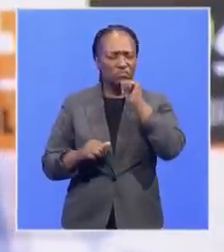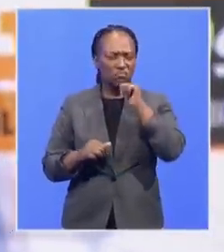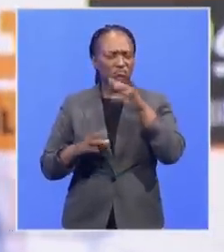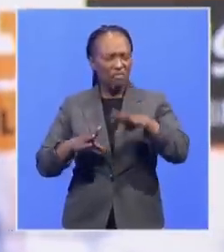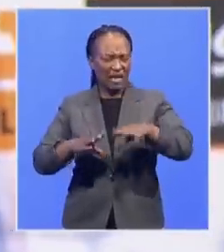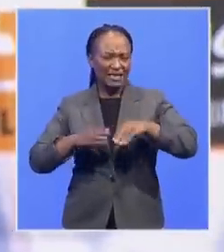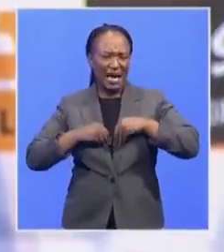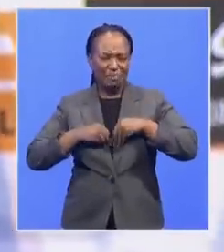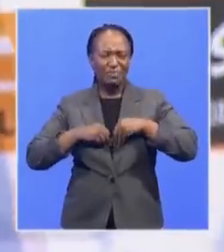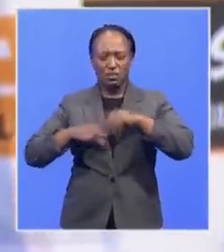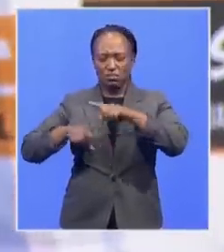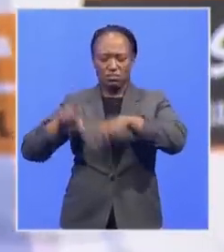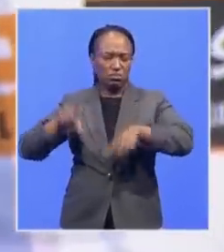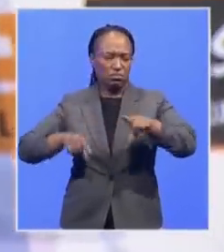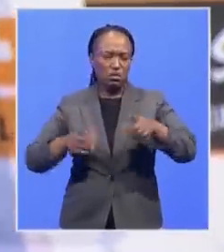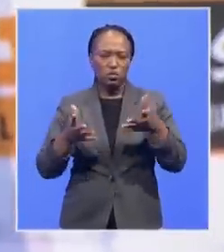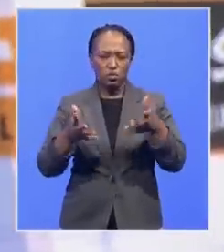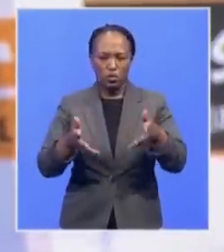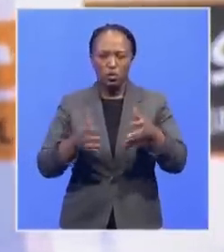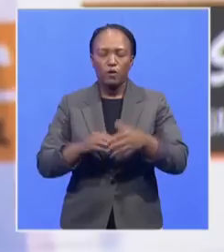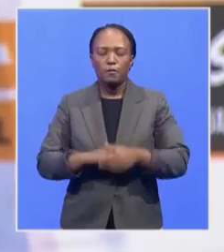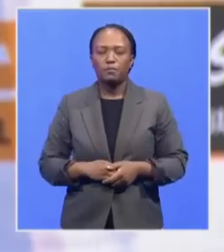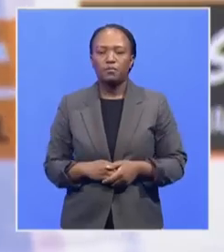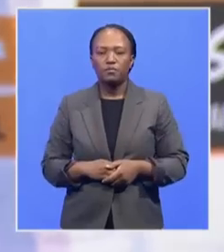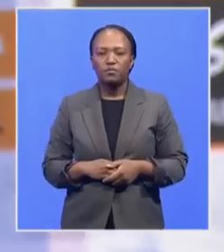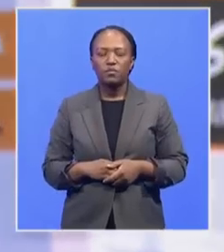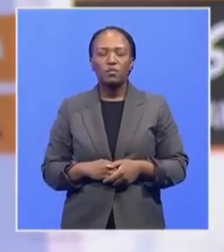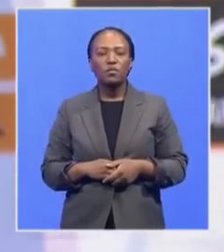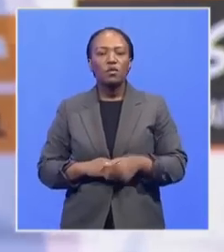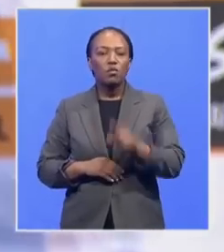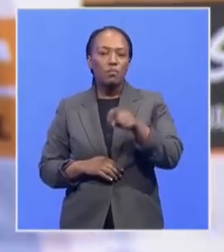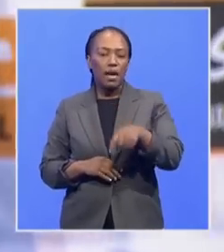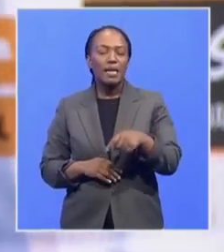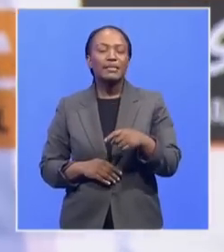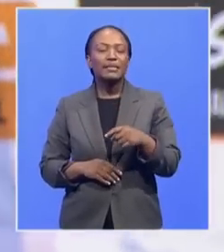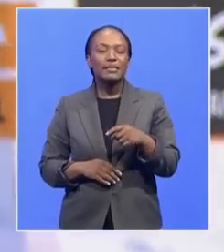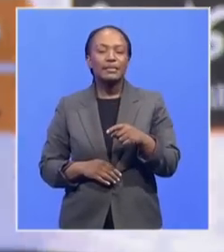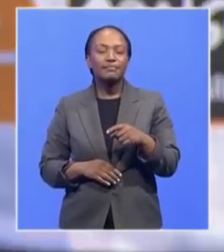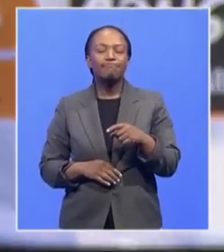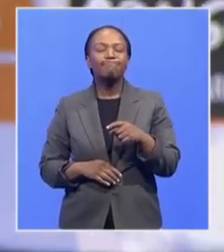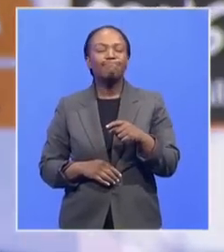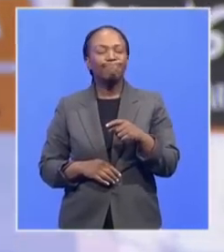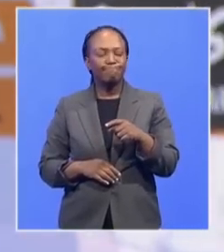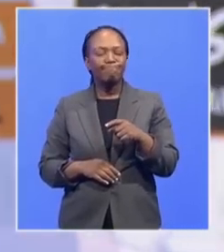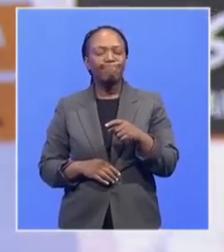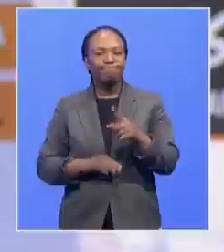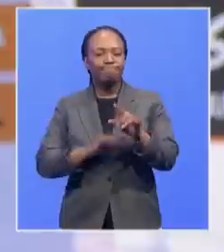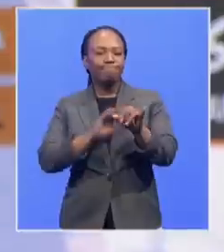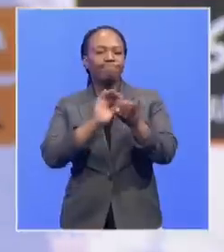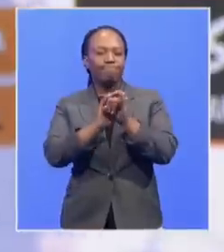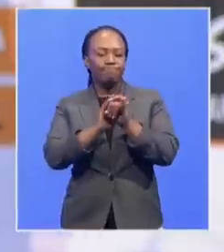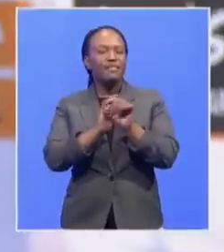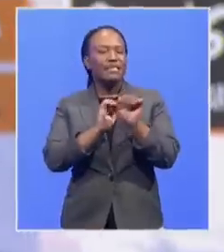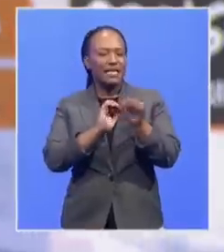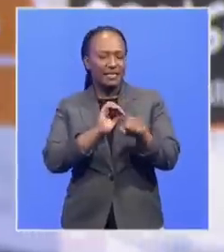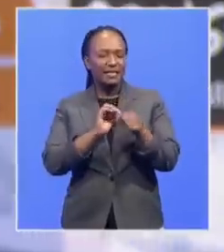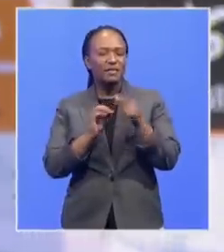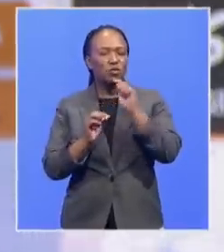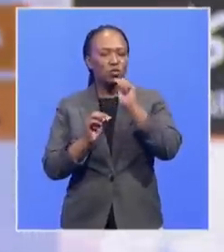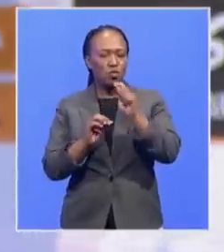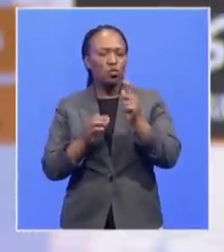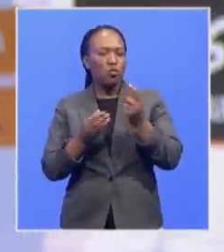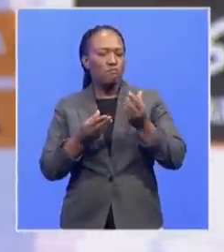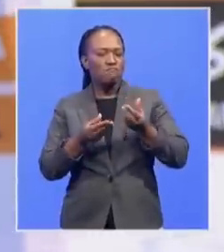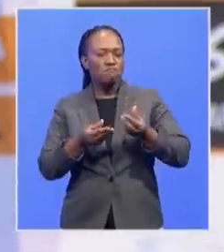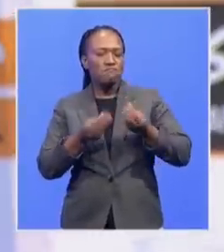We must safeguard our gains, and we must use those gains and build on them